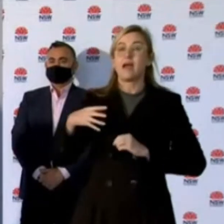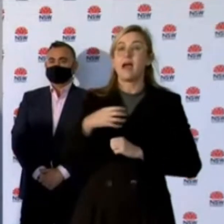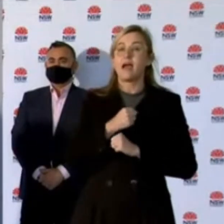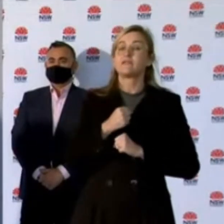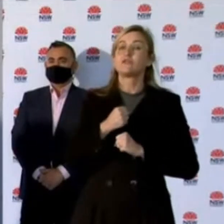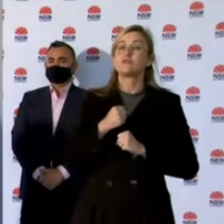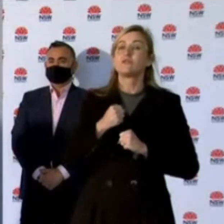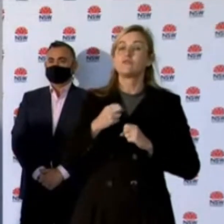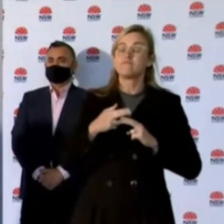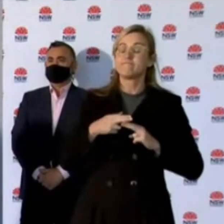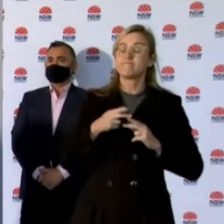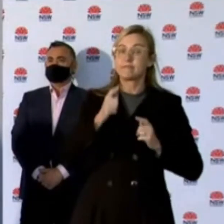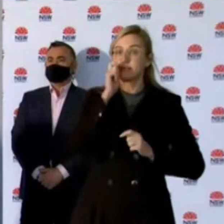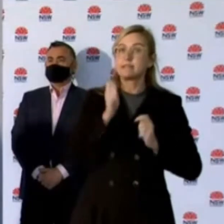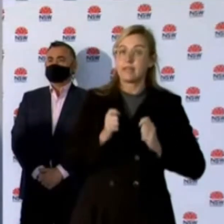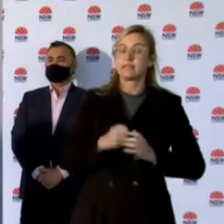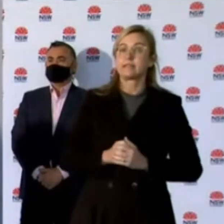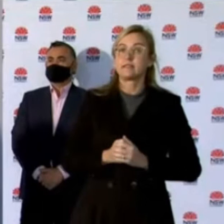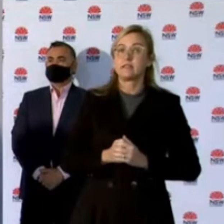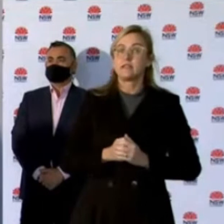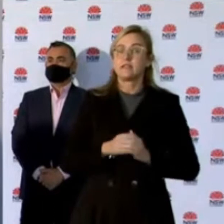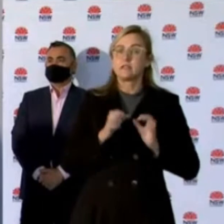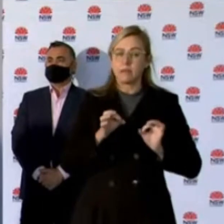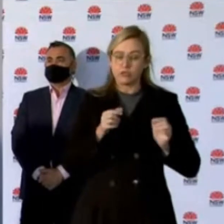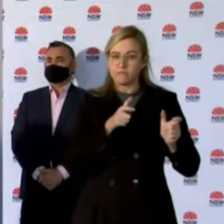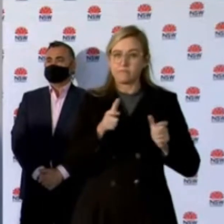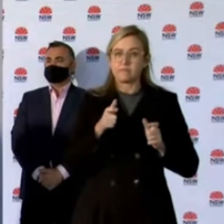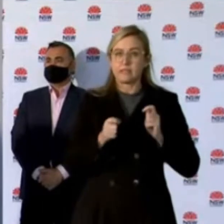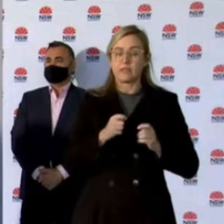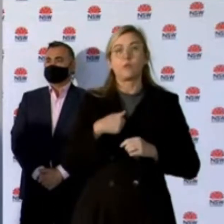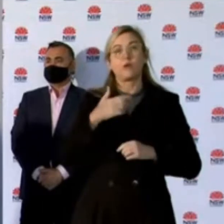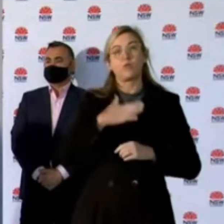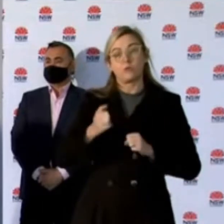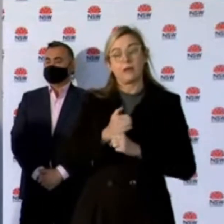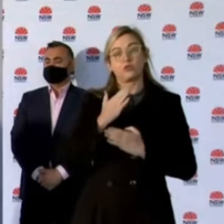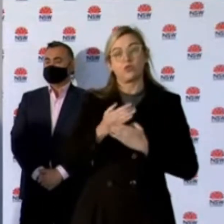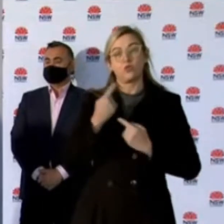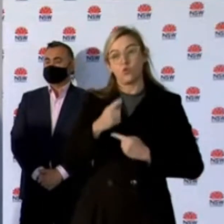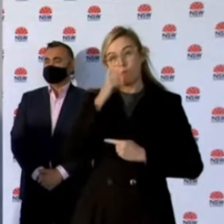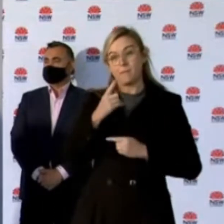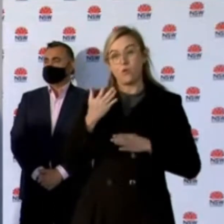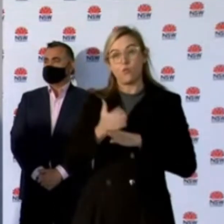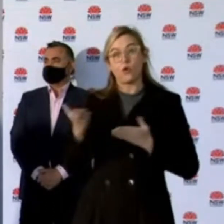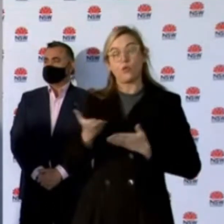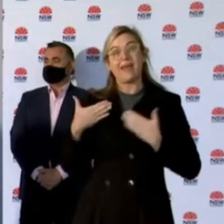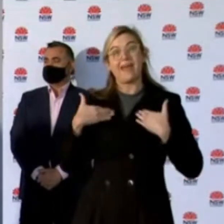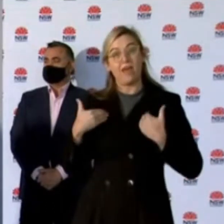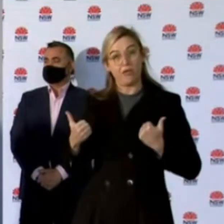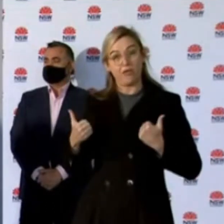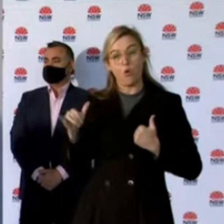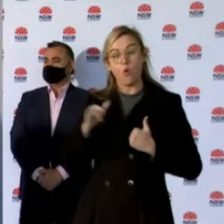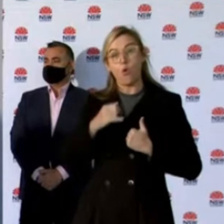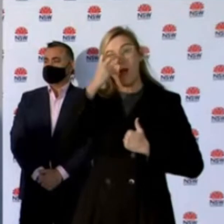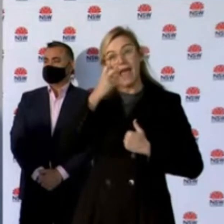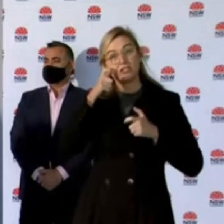in the first instance, we want that surveillance testing to apply to anybody who works in health and aged care. And you